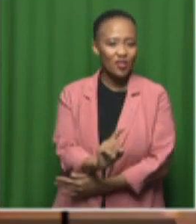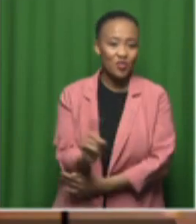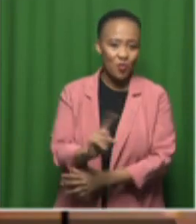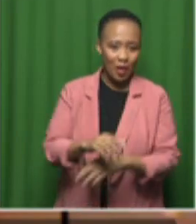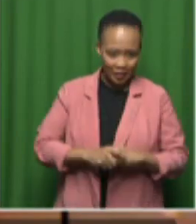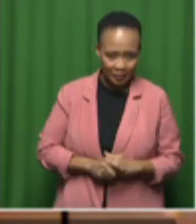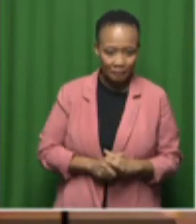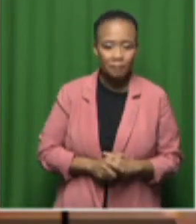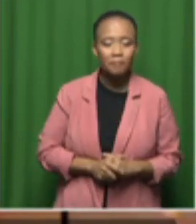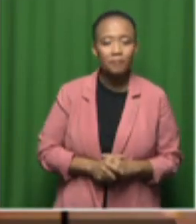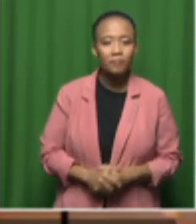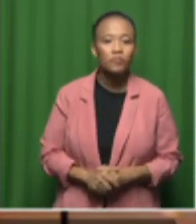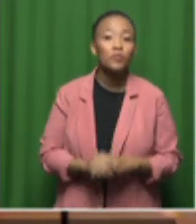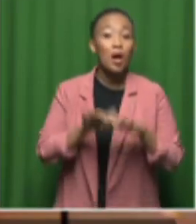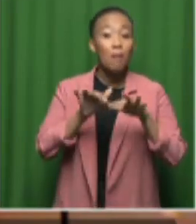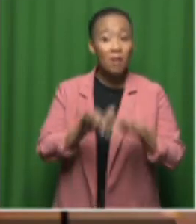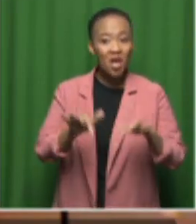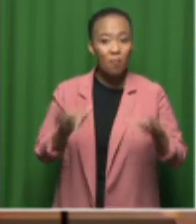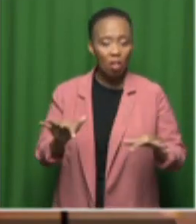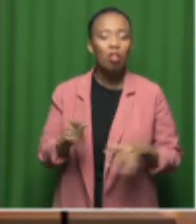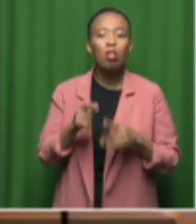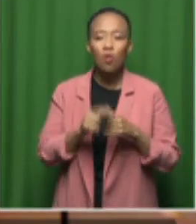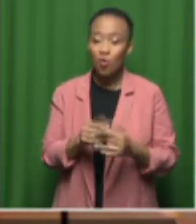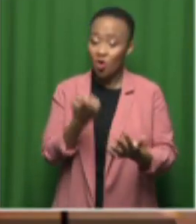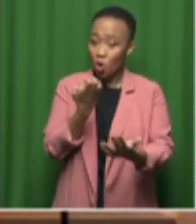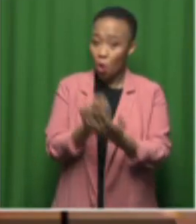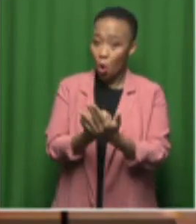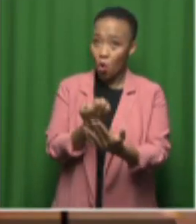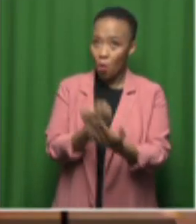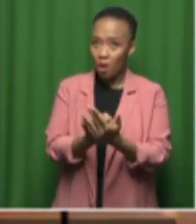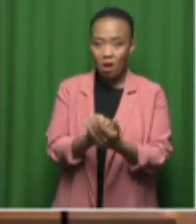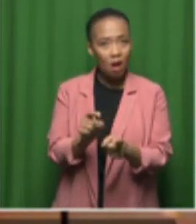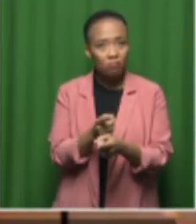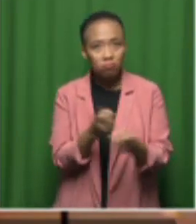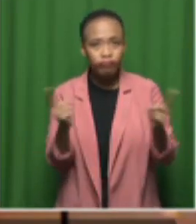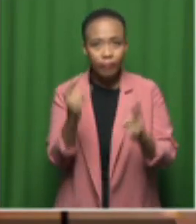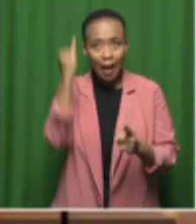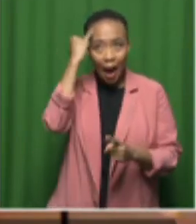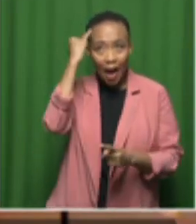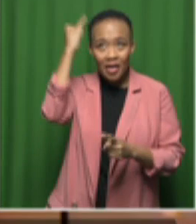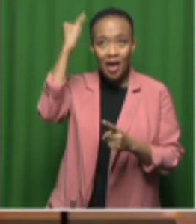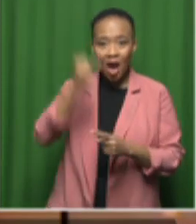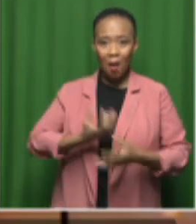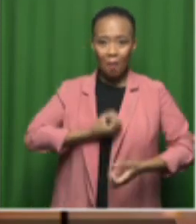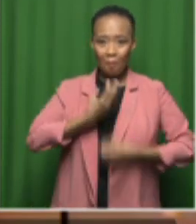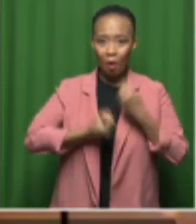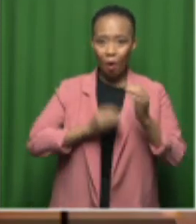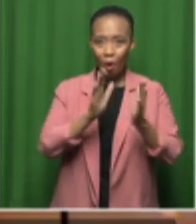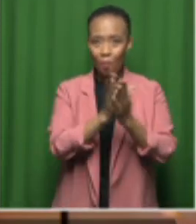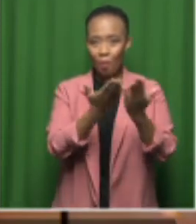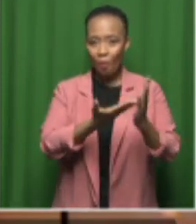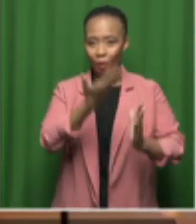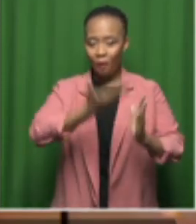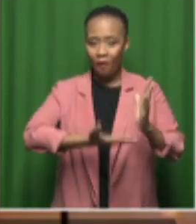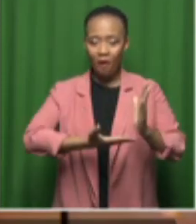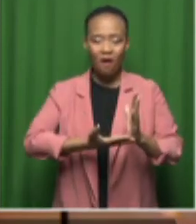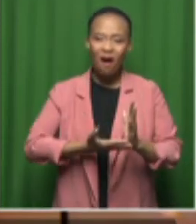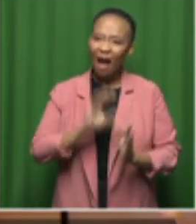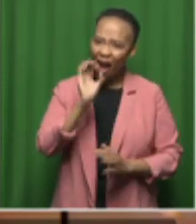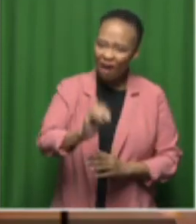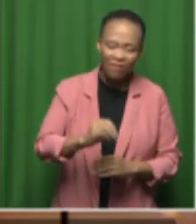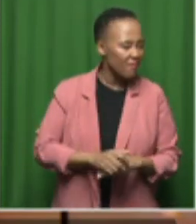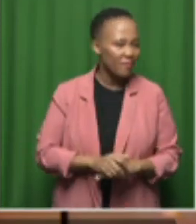even like emerged economy managed to come up with this idea. This is literally the first